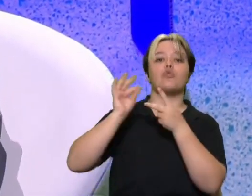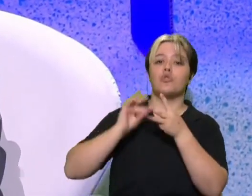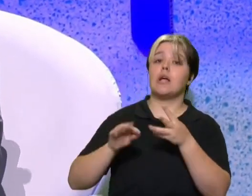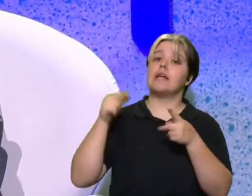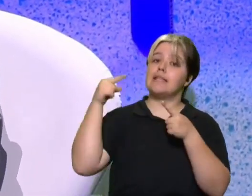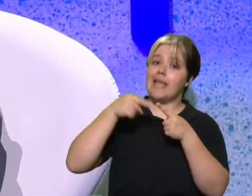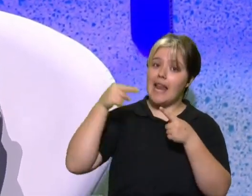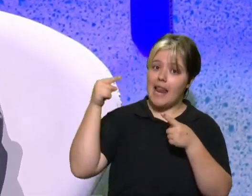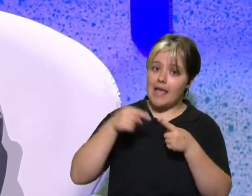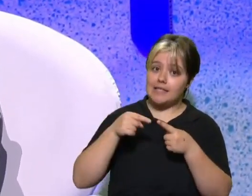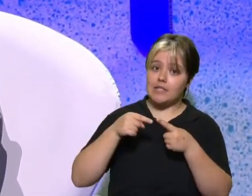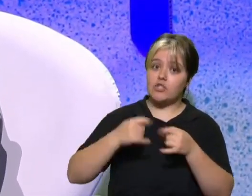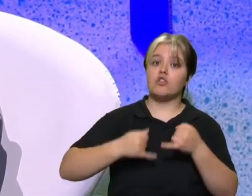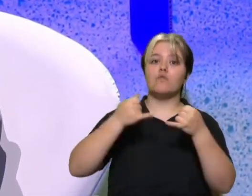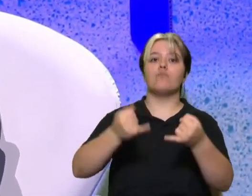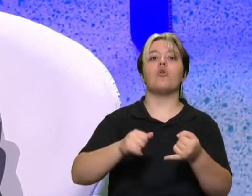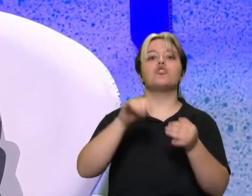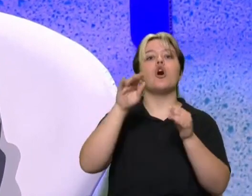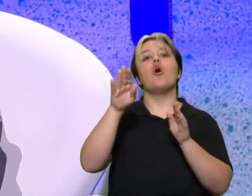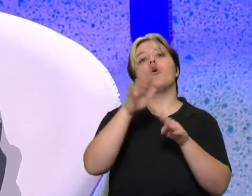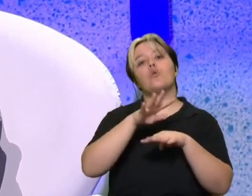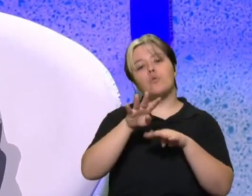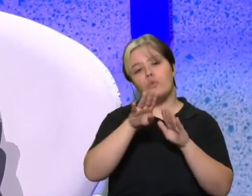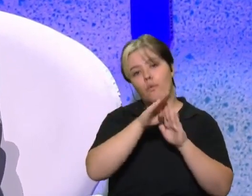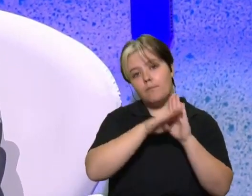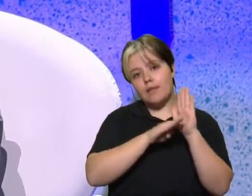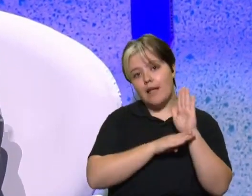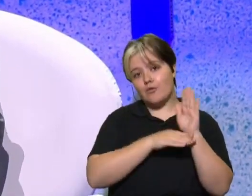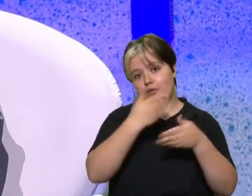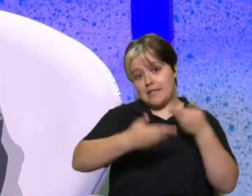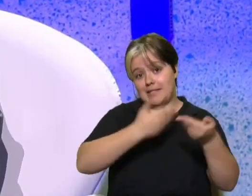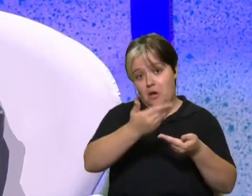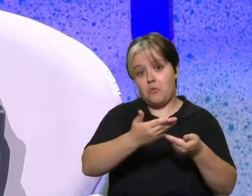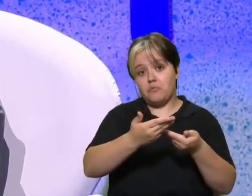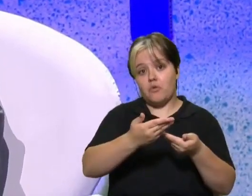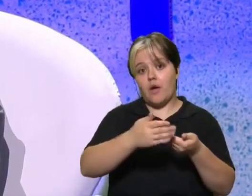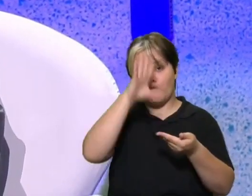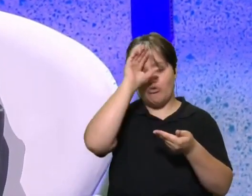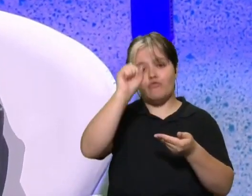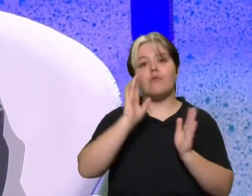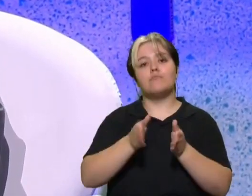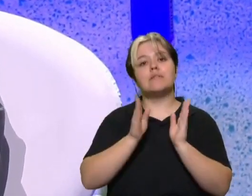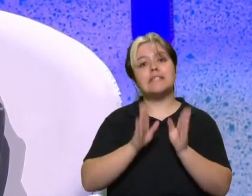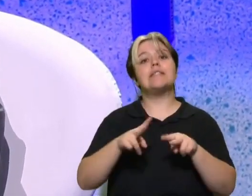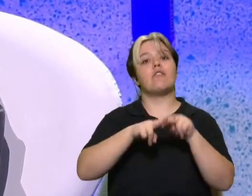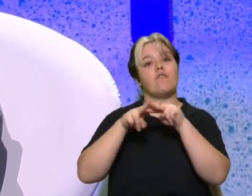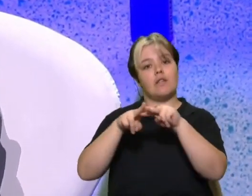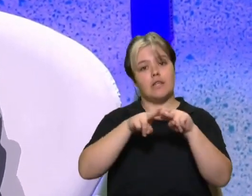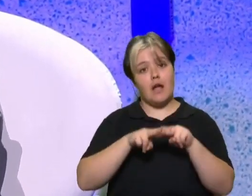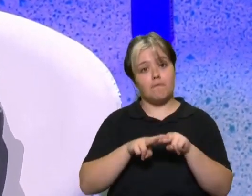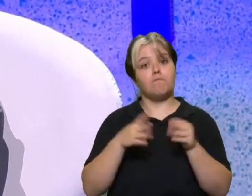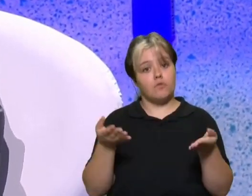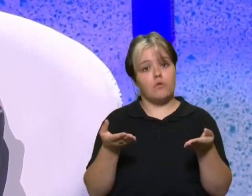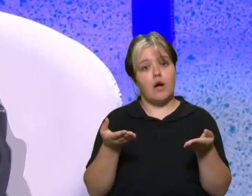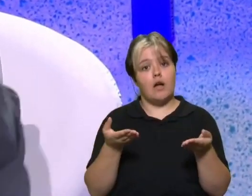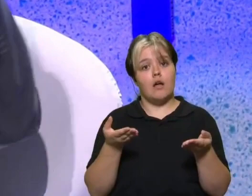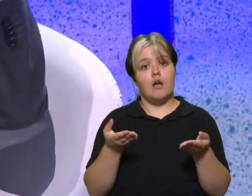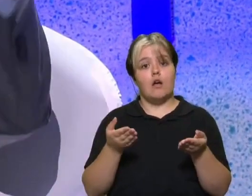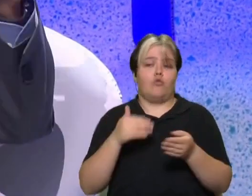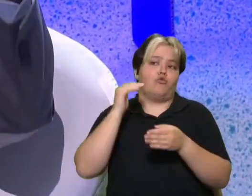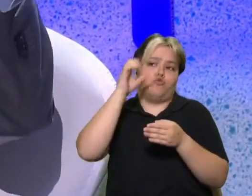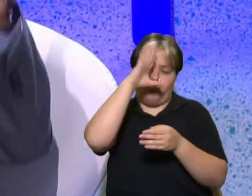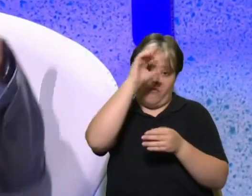concrete proposals, and action plans that the governments tend to assess